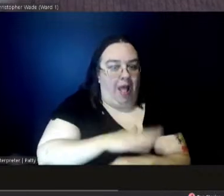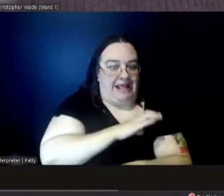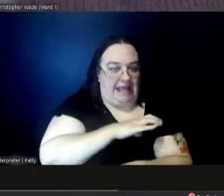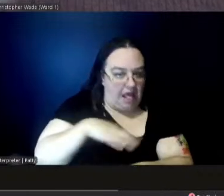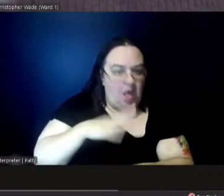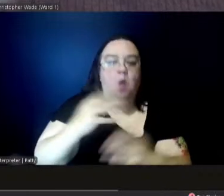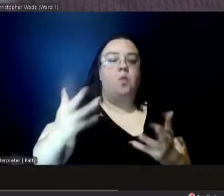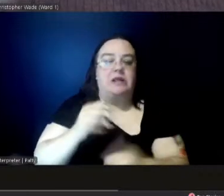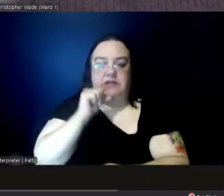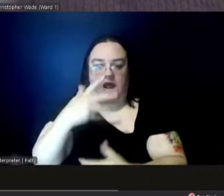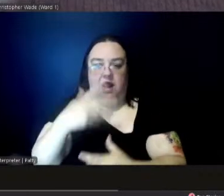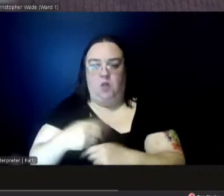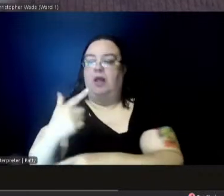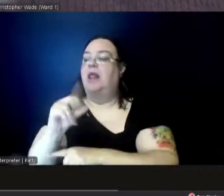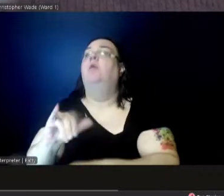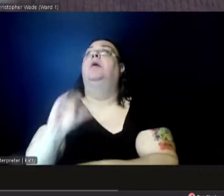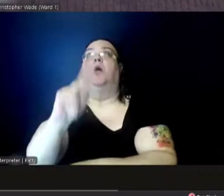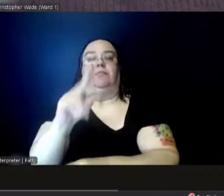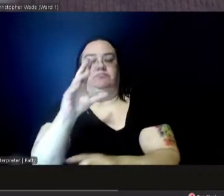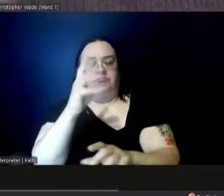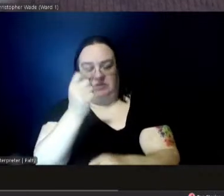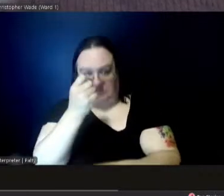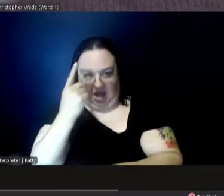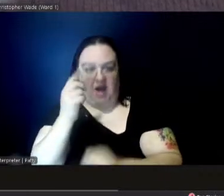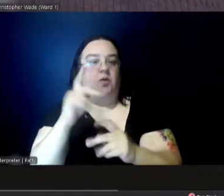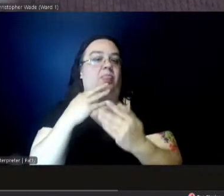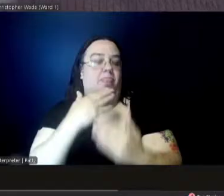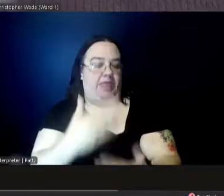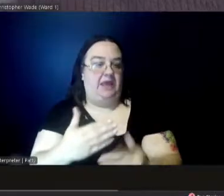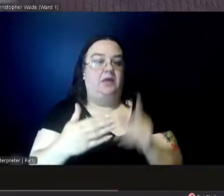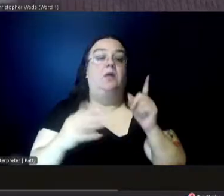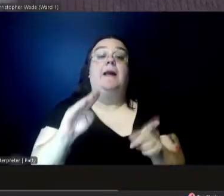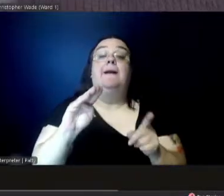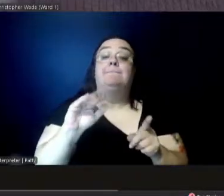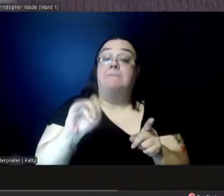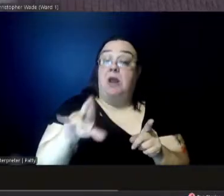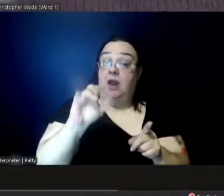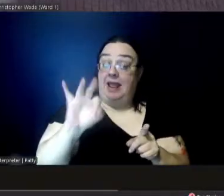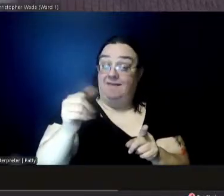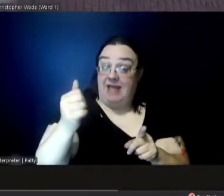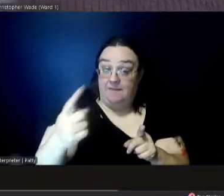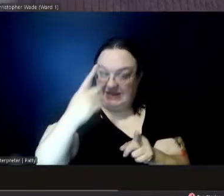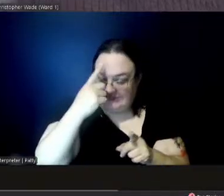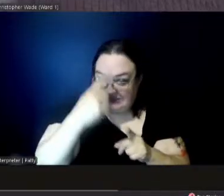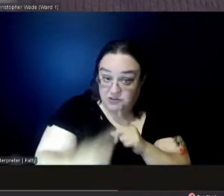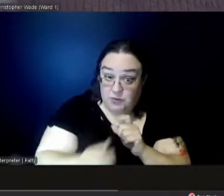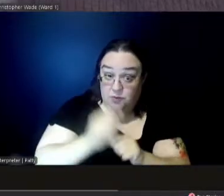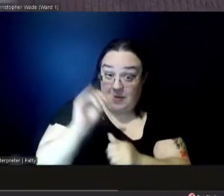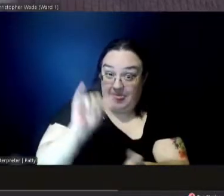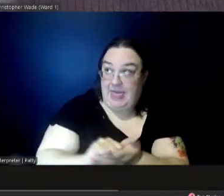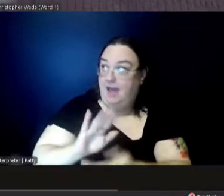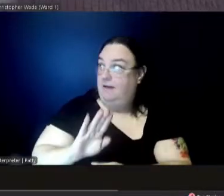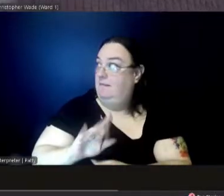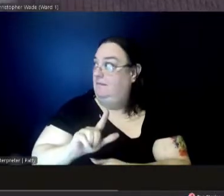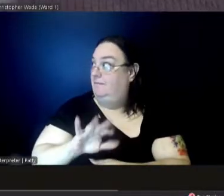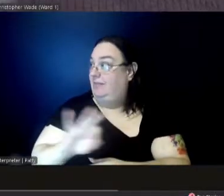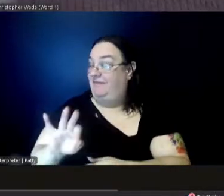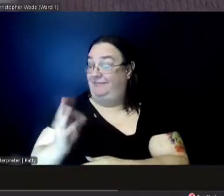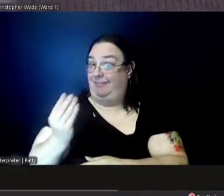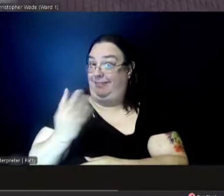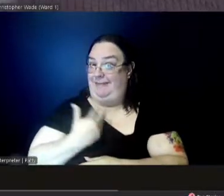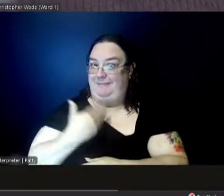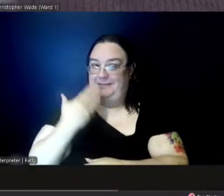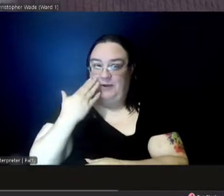you. If anybody disagrees with that bluff, let me know. Okay,